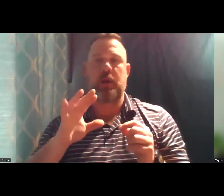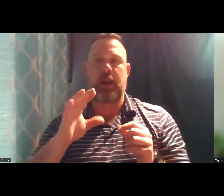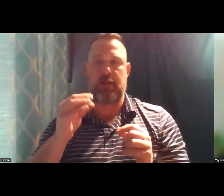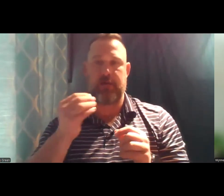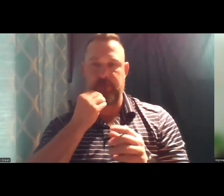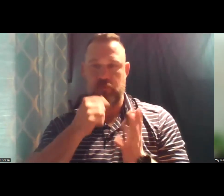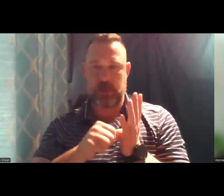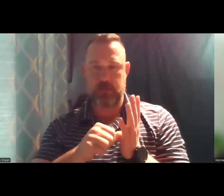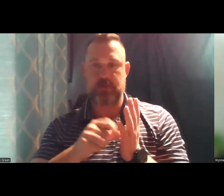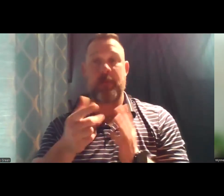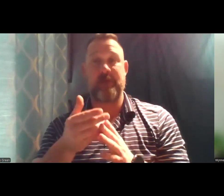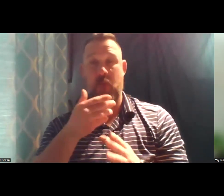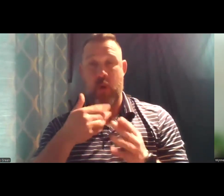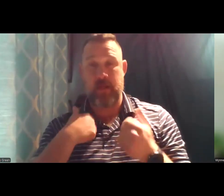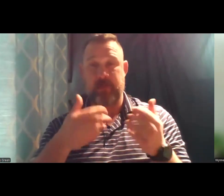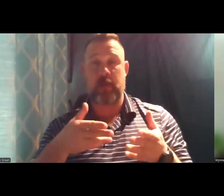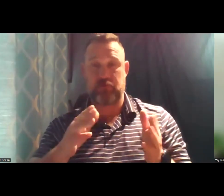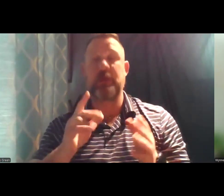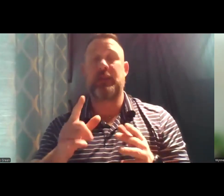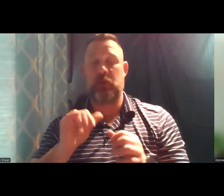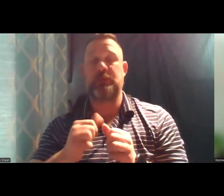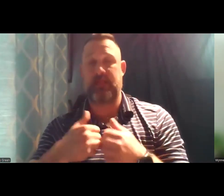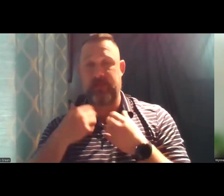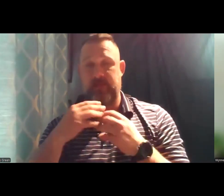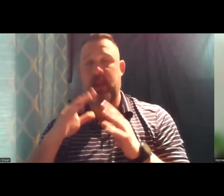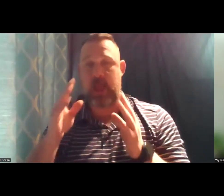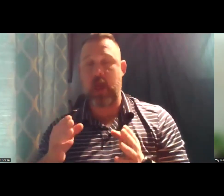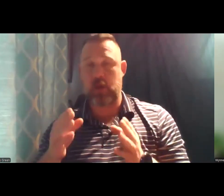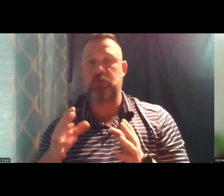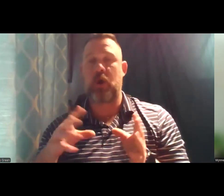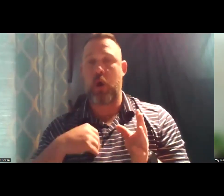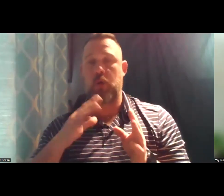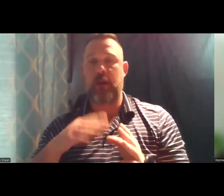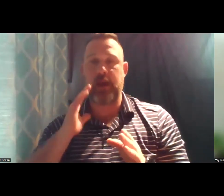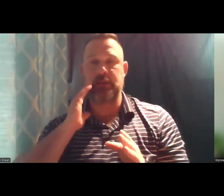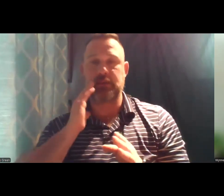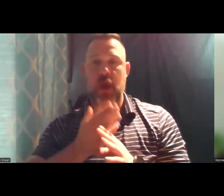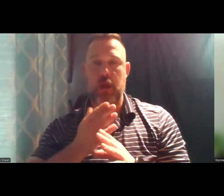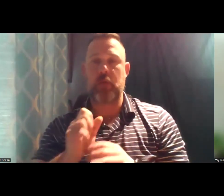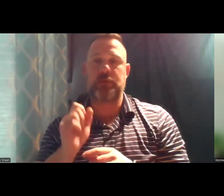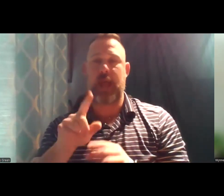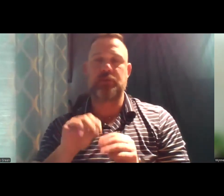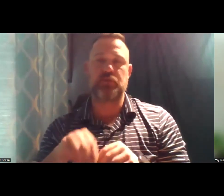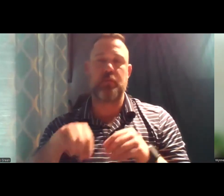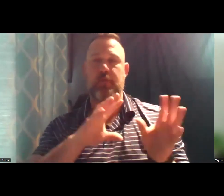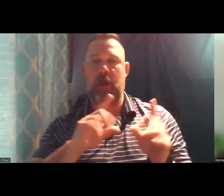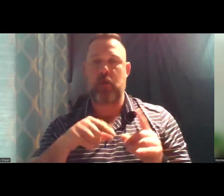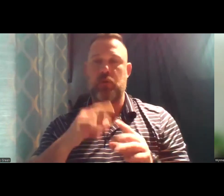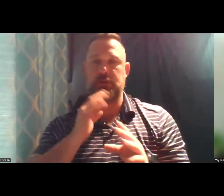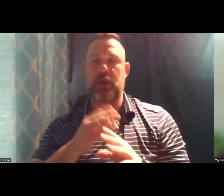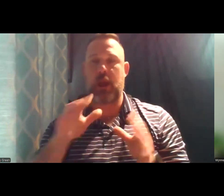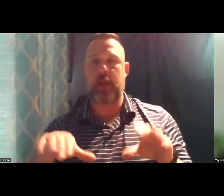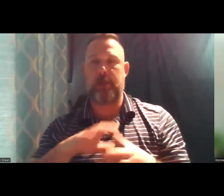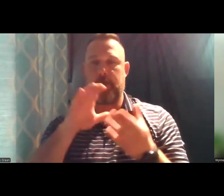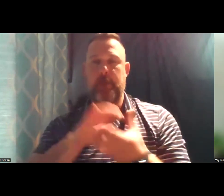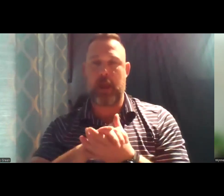streets, Dawn had been staying actually in a house owned by his son, but was asked to move out when his son got married.